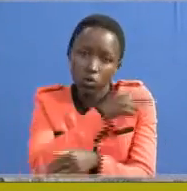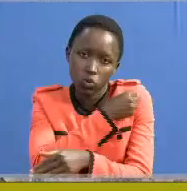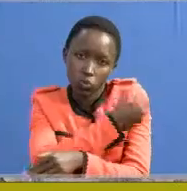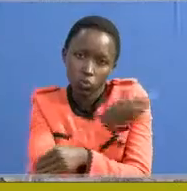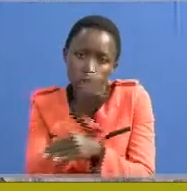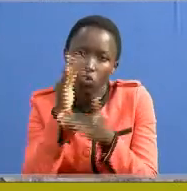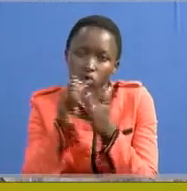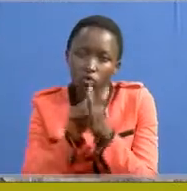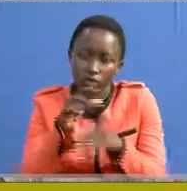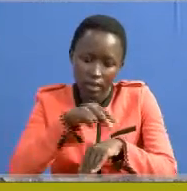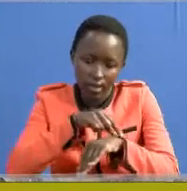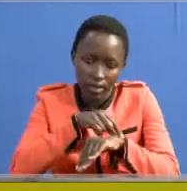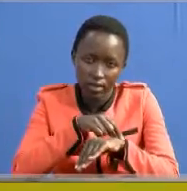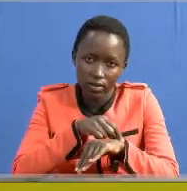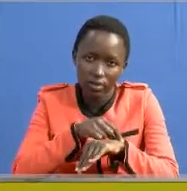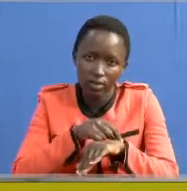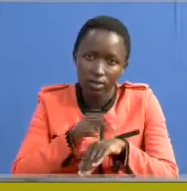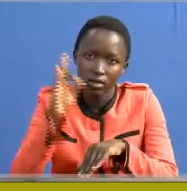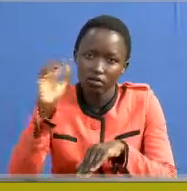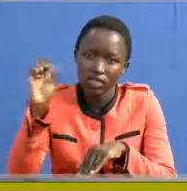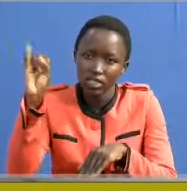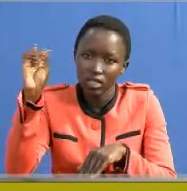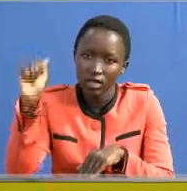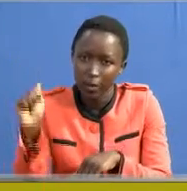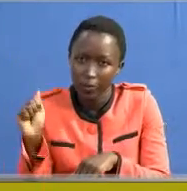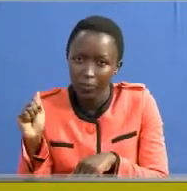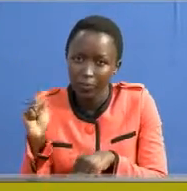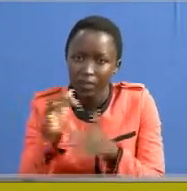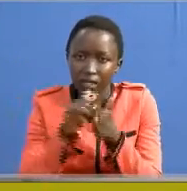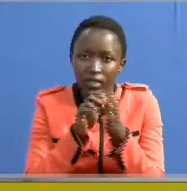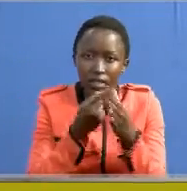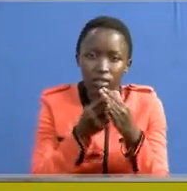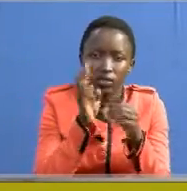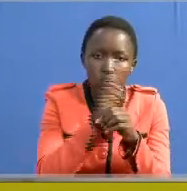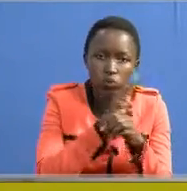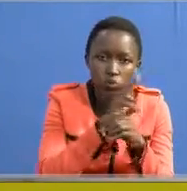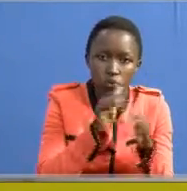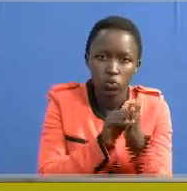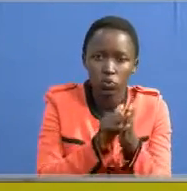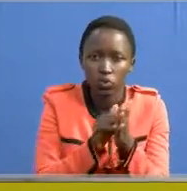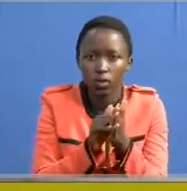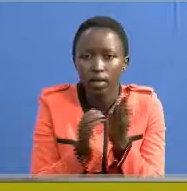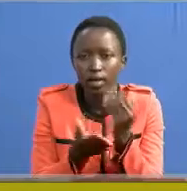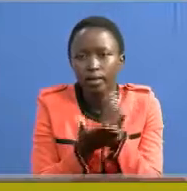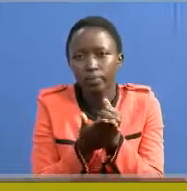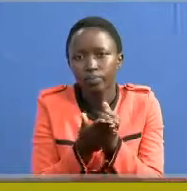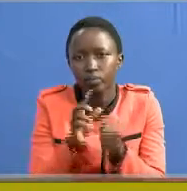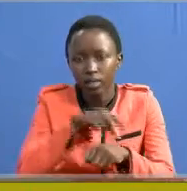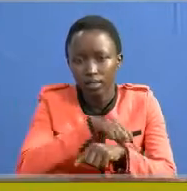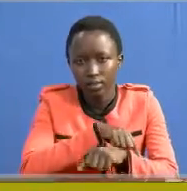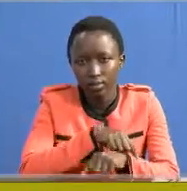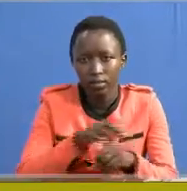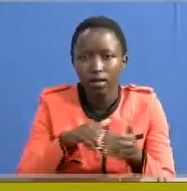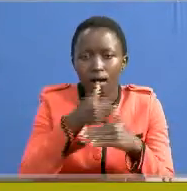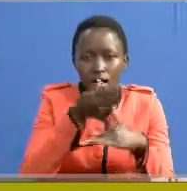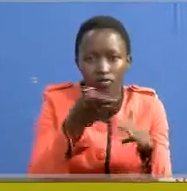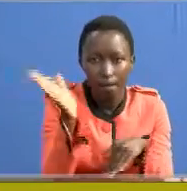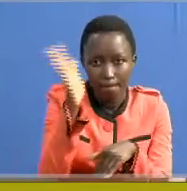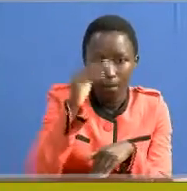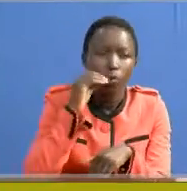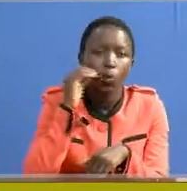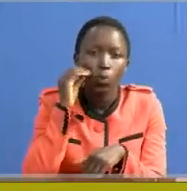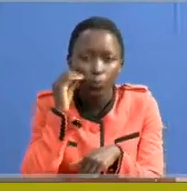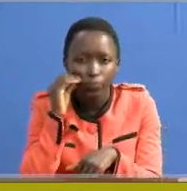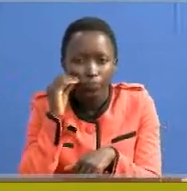katika matibabu ya ngozi maarufu fascia manipulation, ambayo inatumika kuganga misuli. After coming back home,